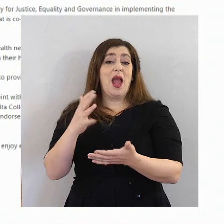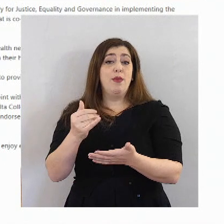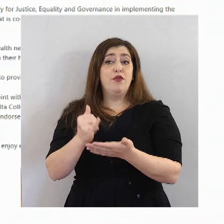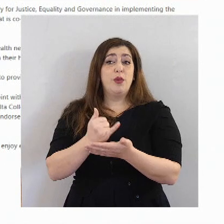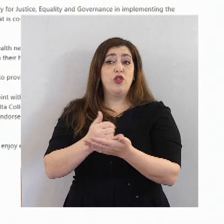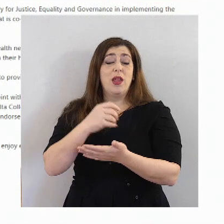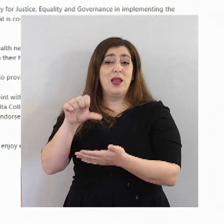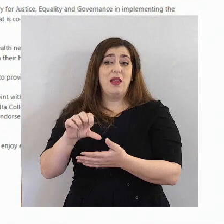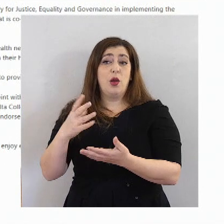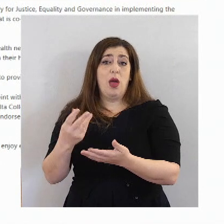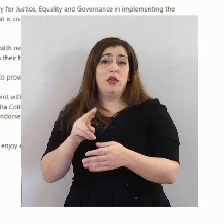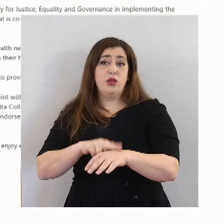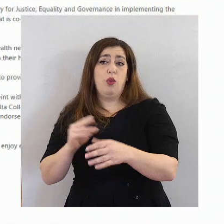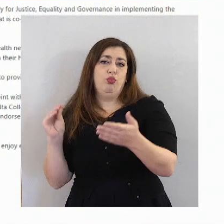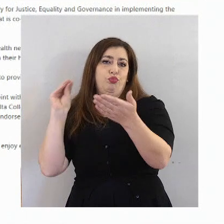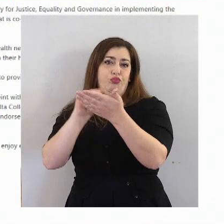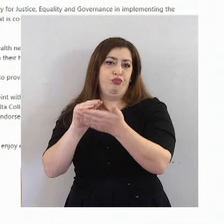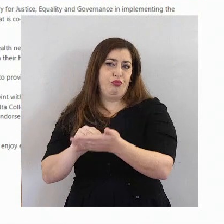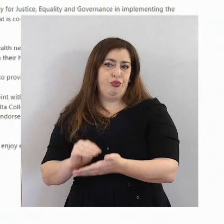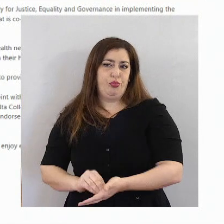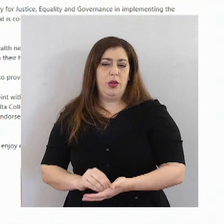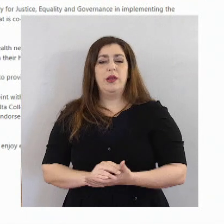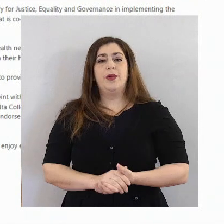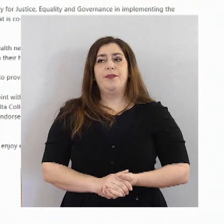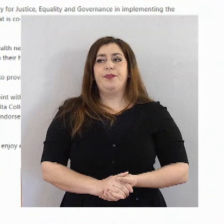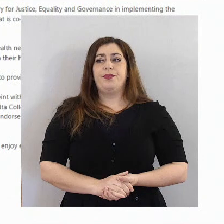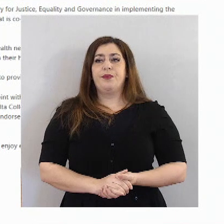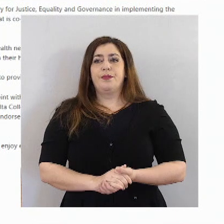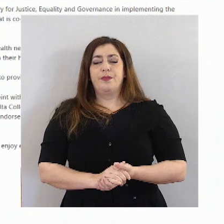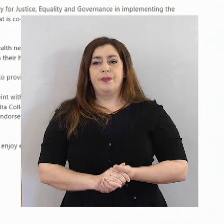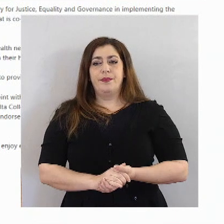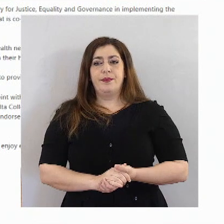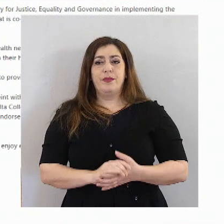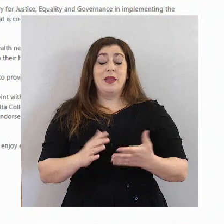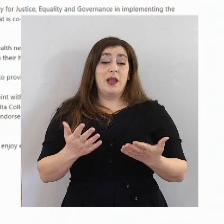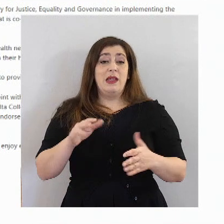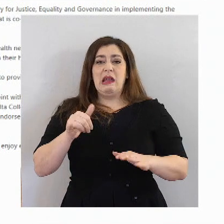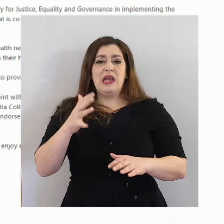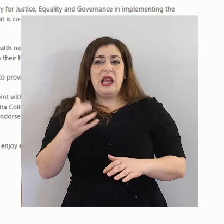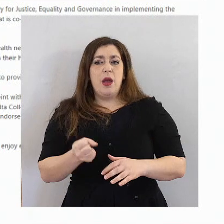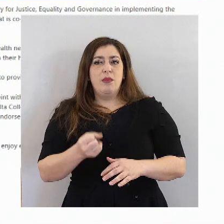of the deliverable, my thanks especially goes to Jos Motmans, Keenan